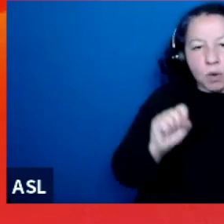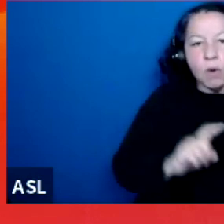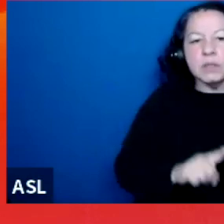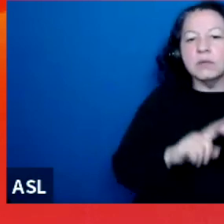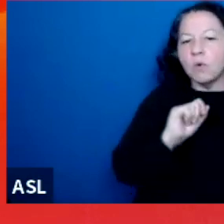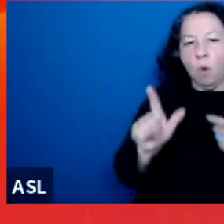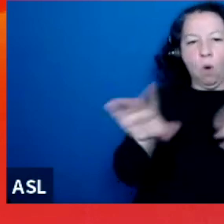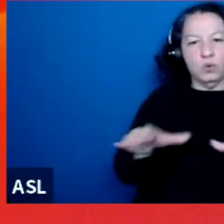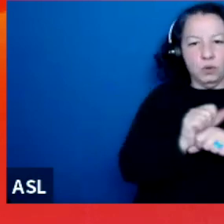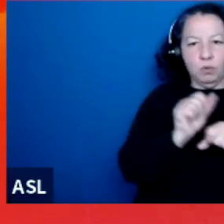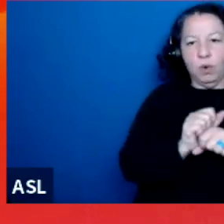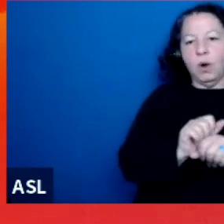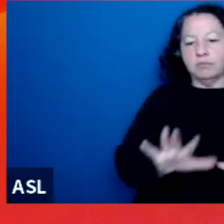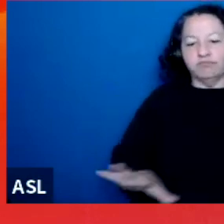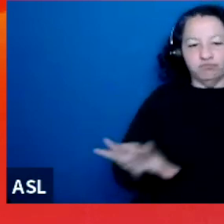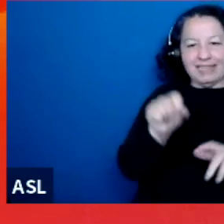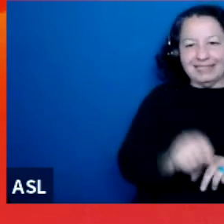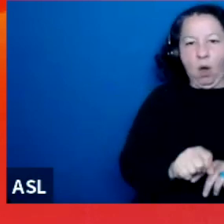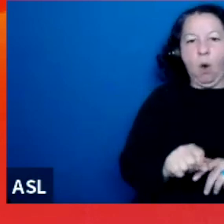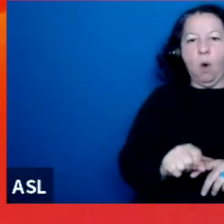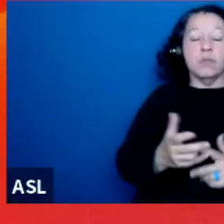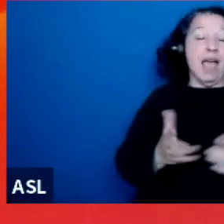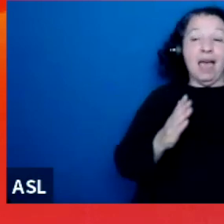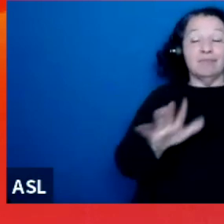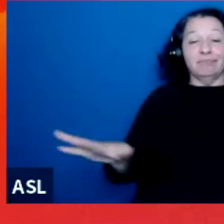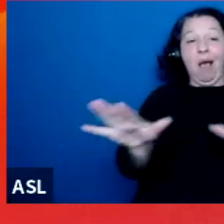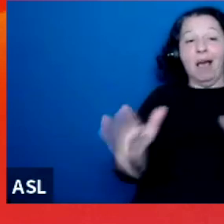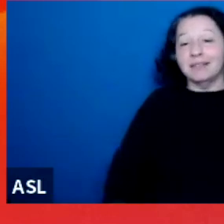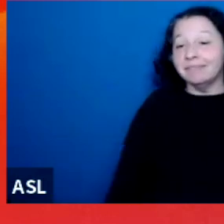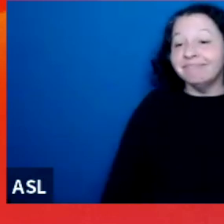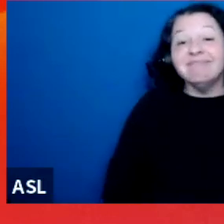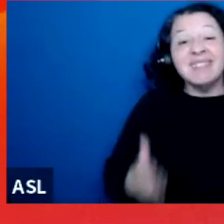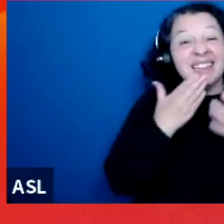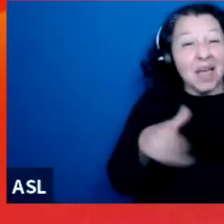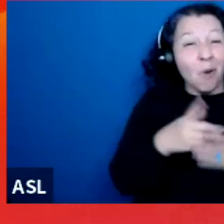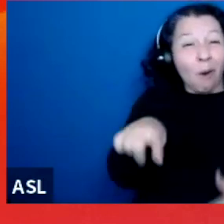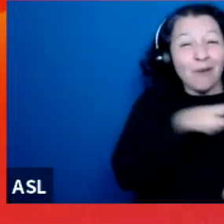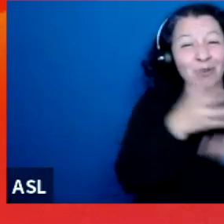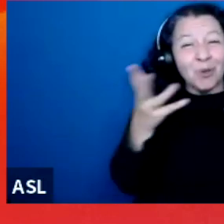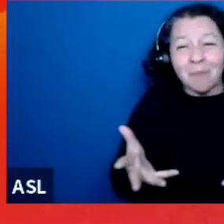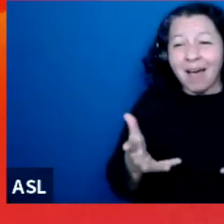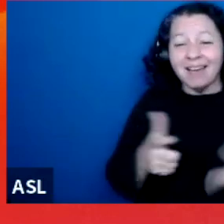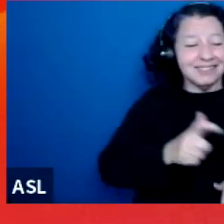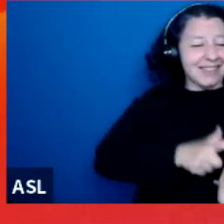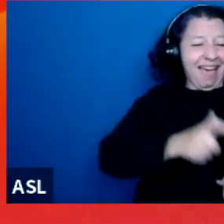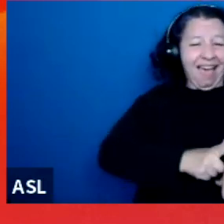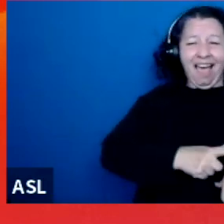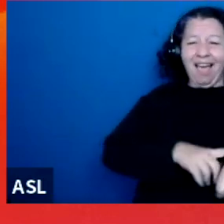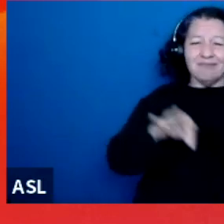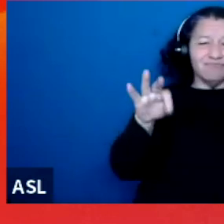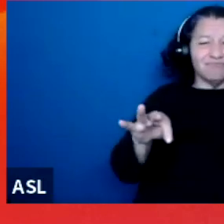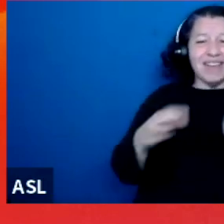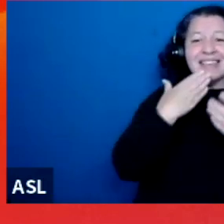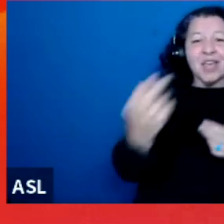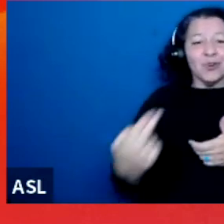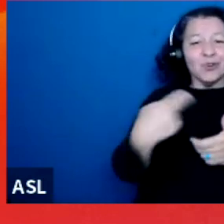work in the global South and beyond. So I just want to thank everybody so much, since we're right on time here. Thanks for